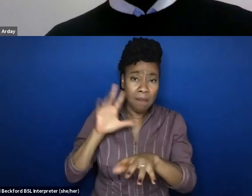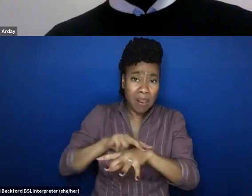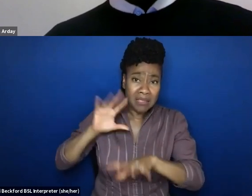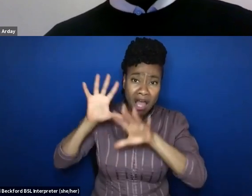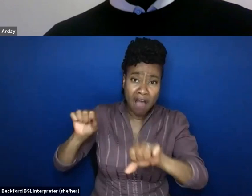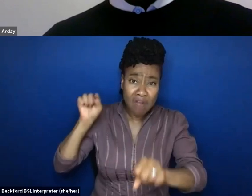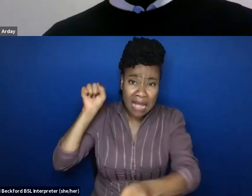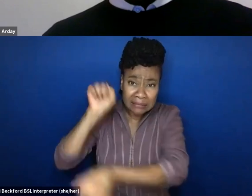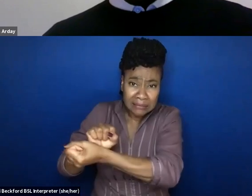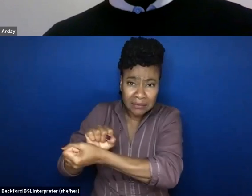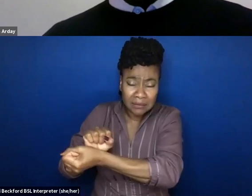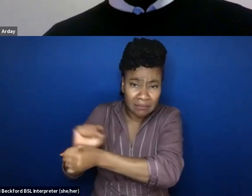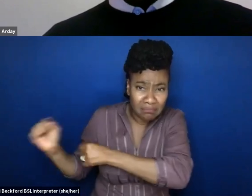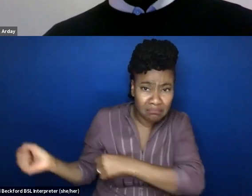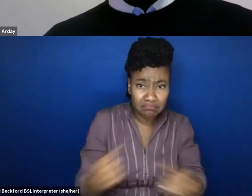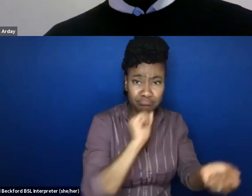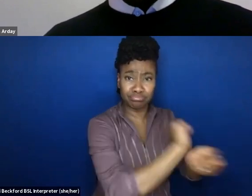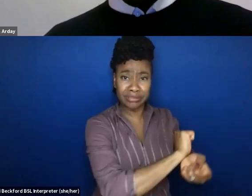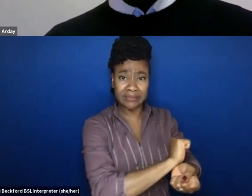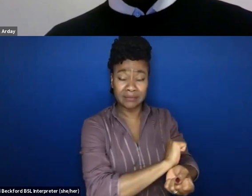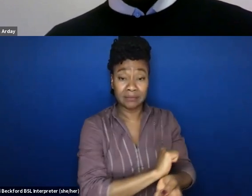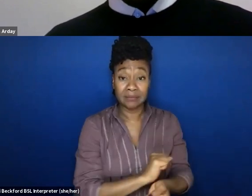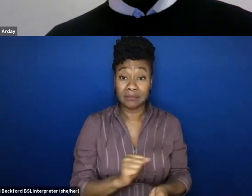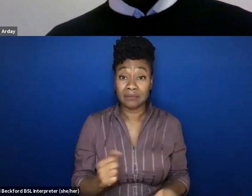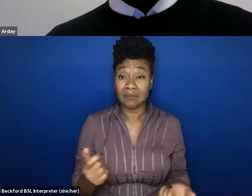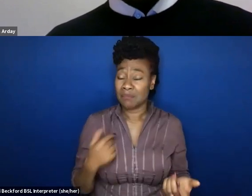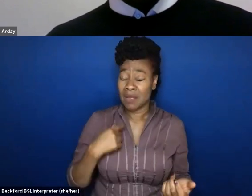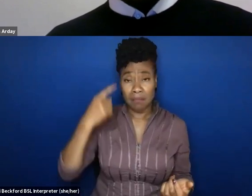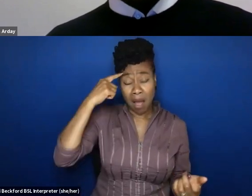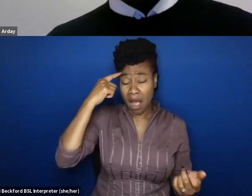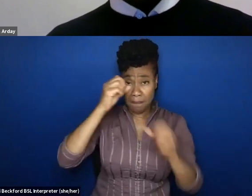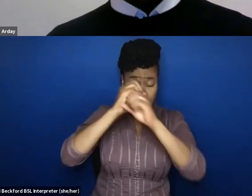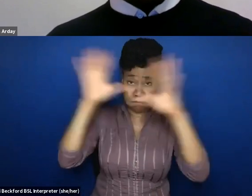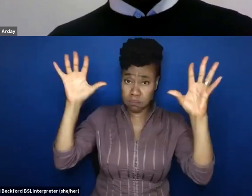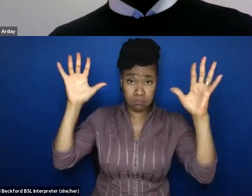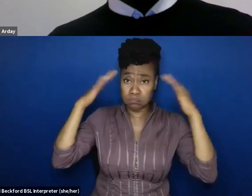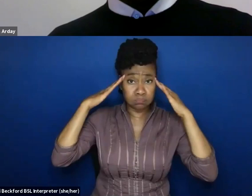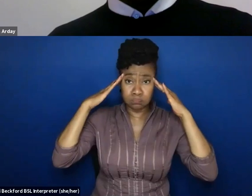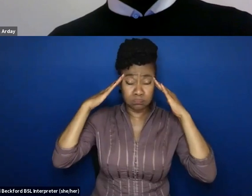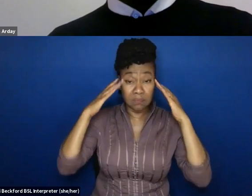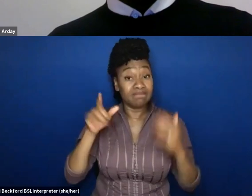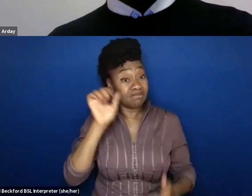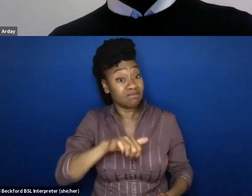Just mind blown. Purely off of stereotype. And it's like,